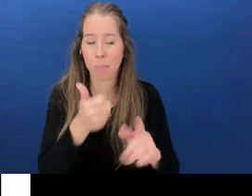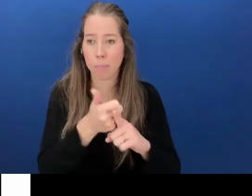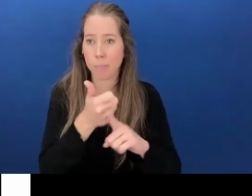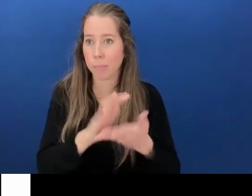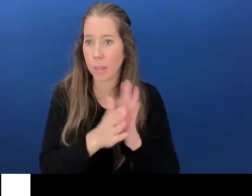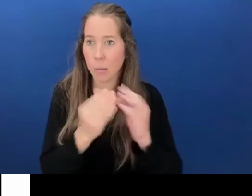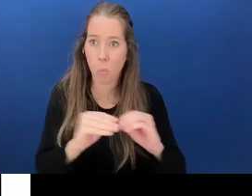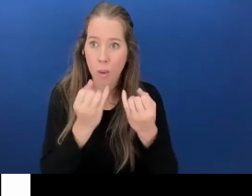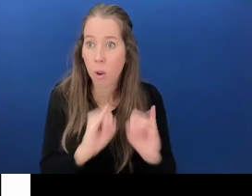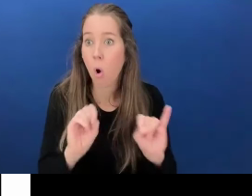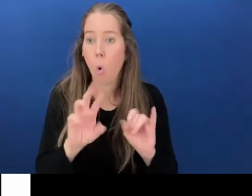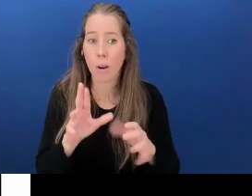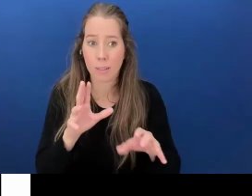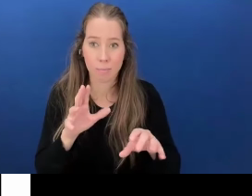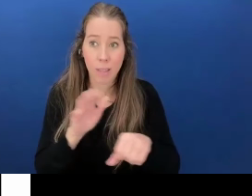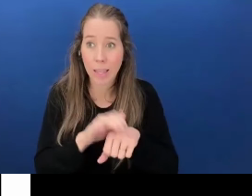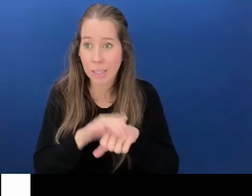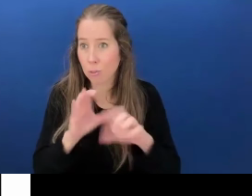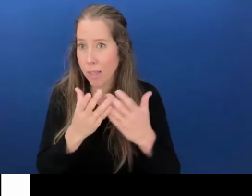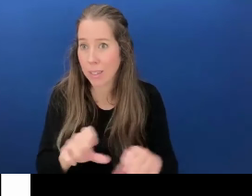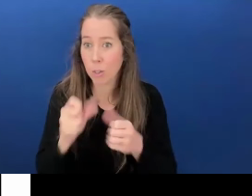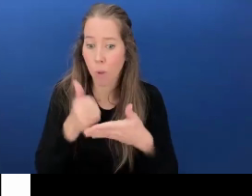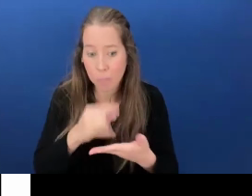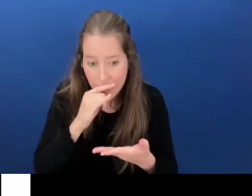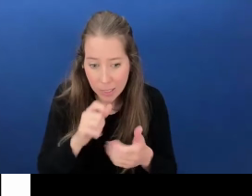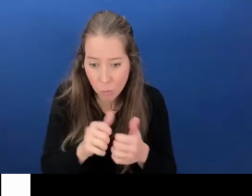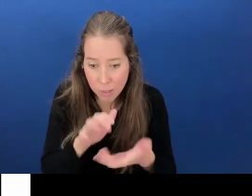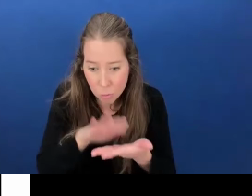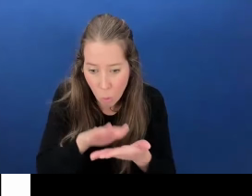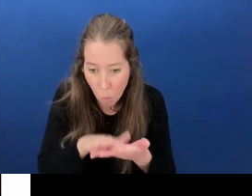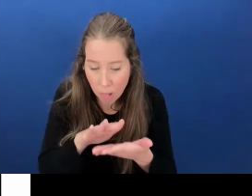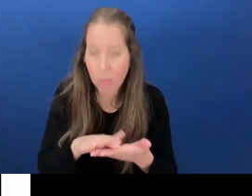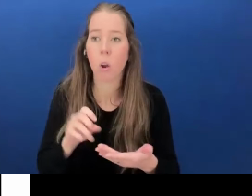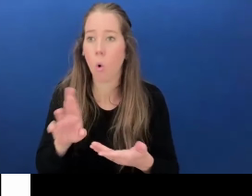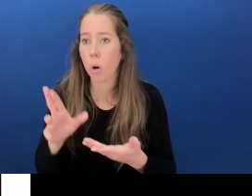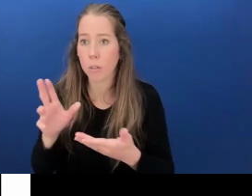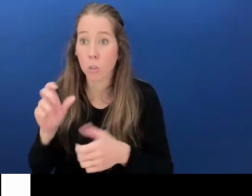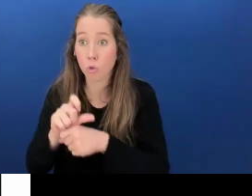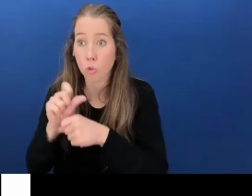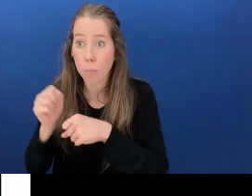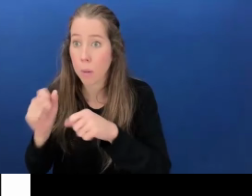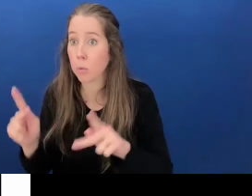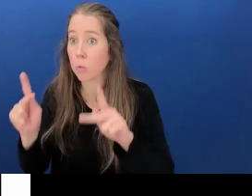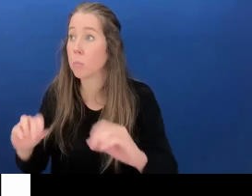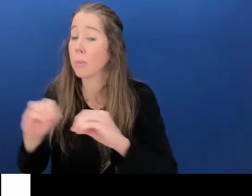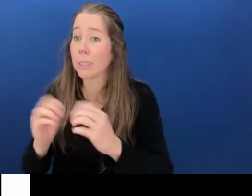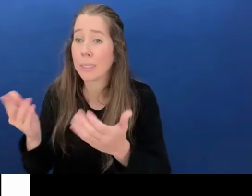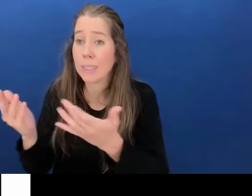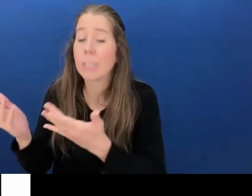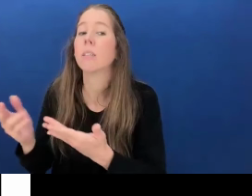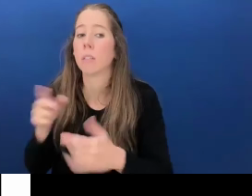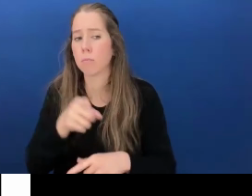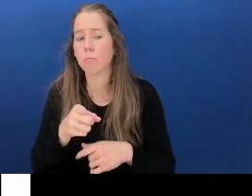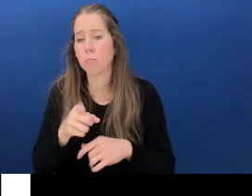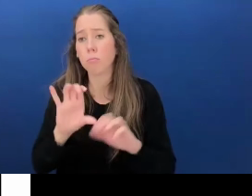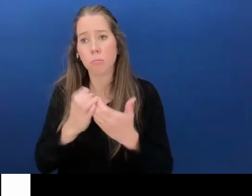their kids in school, to increase their job opportunities. Whatever that goal is, these classes serve that.